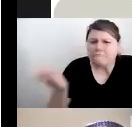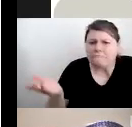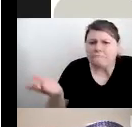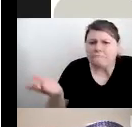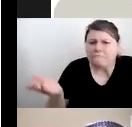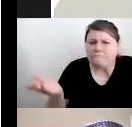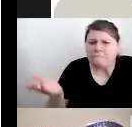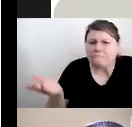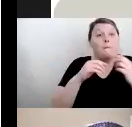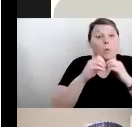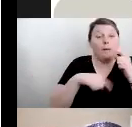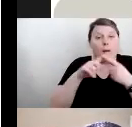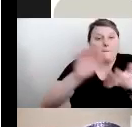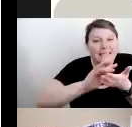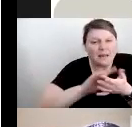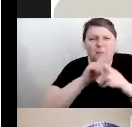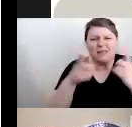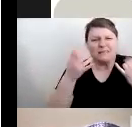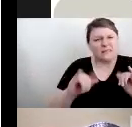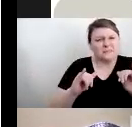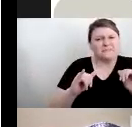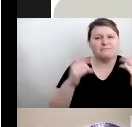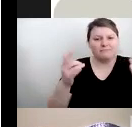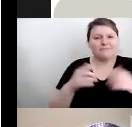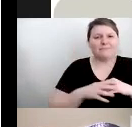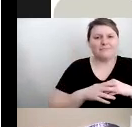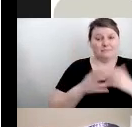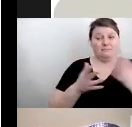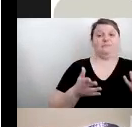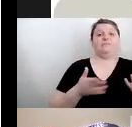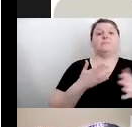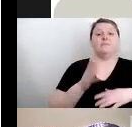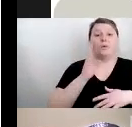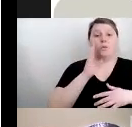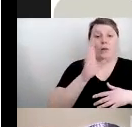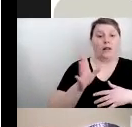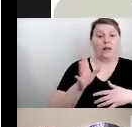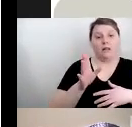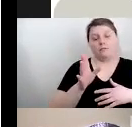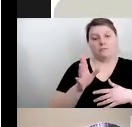And you know more about medicine than he does, but even so, you'll be put in these